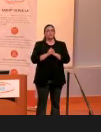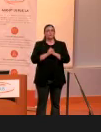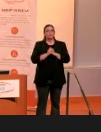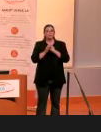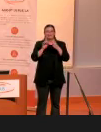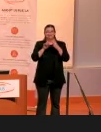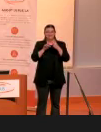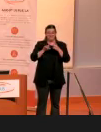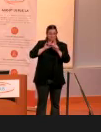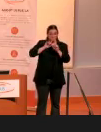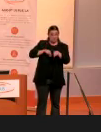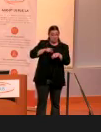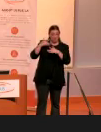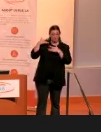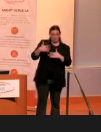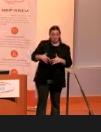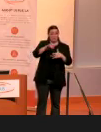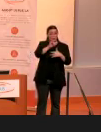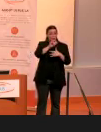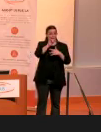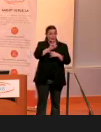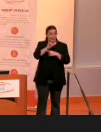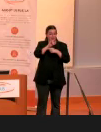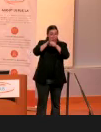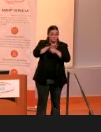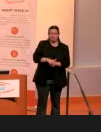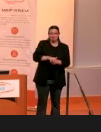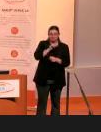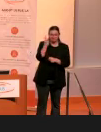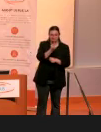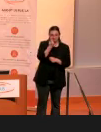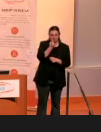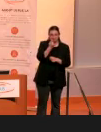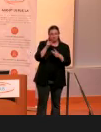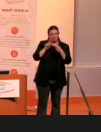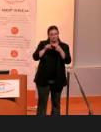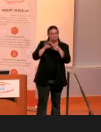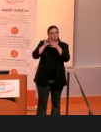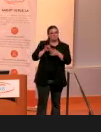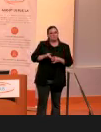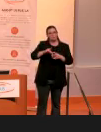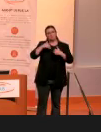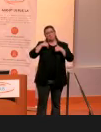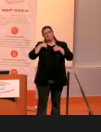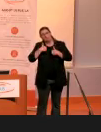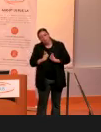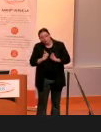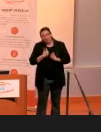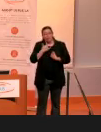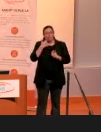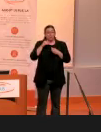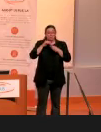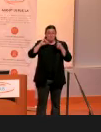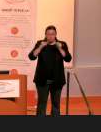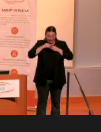suppression. This is the aspects of lupus that is concerned with fatigue, diffuse or widespread